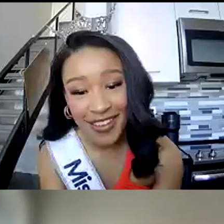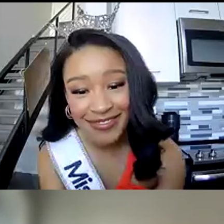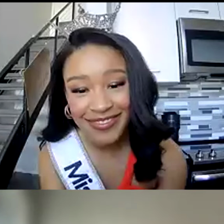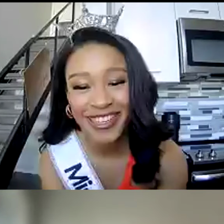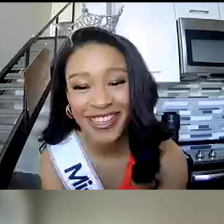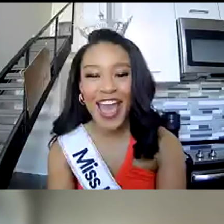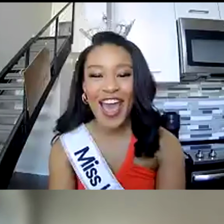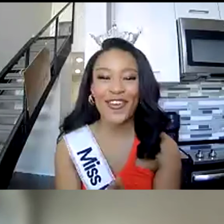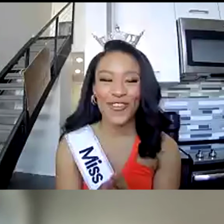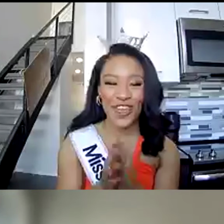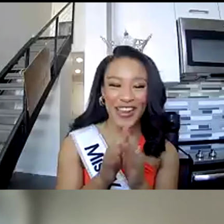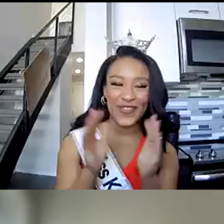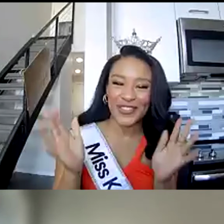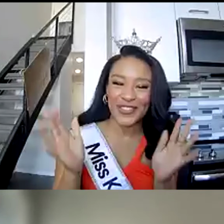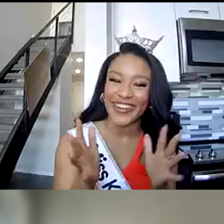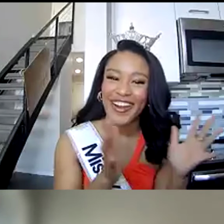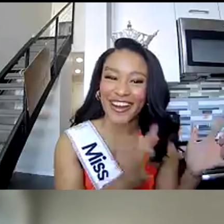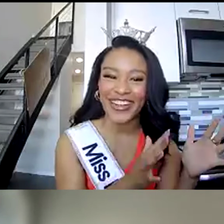attention span